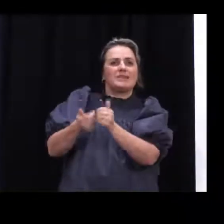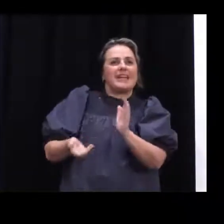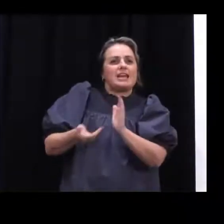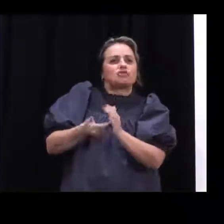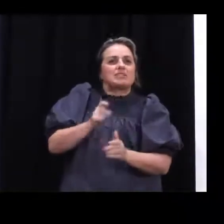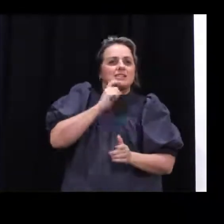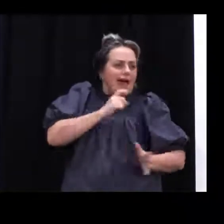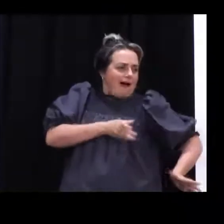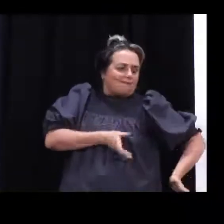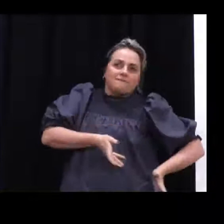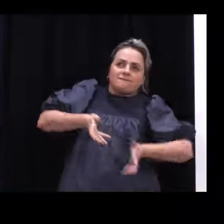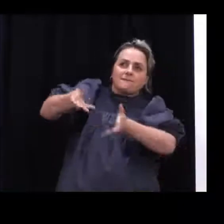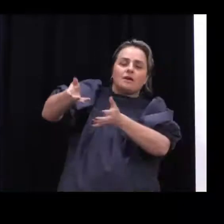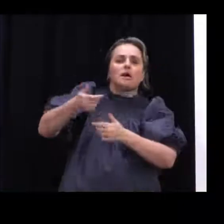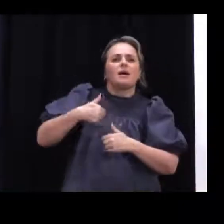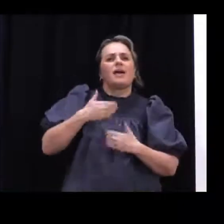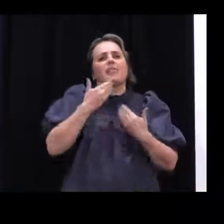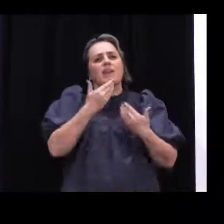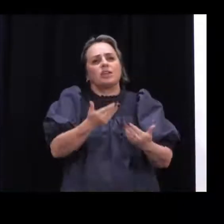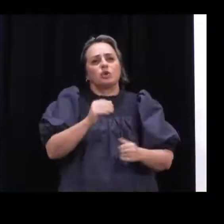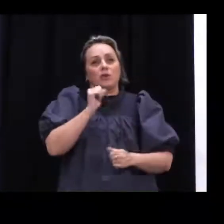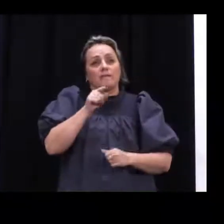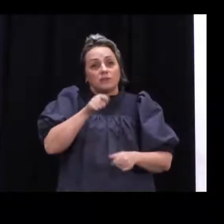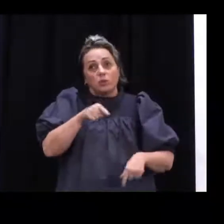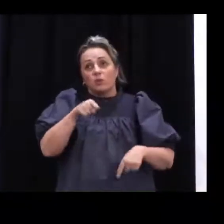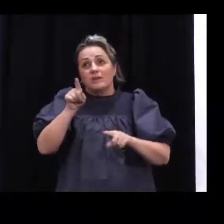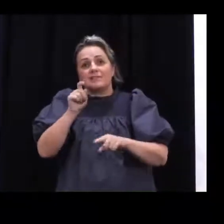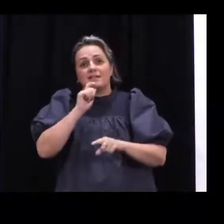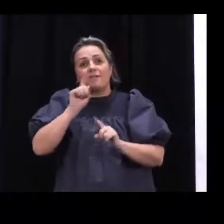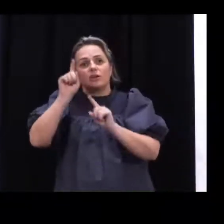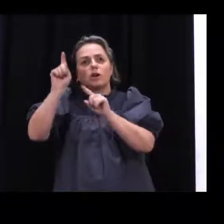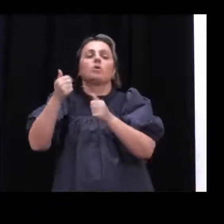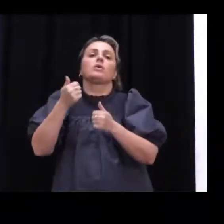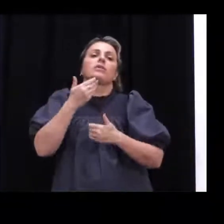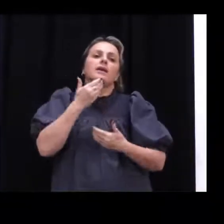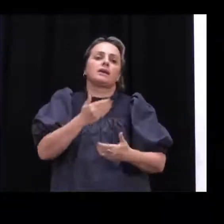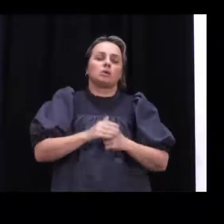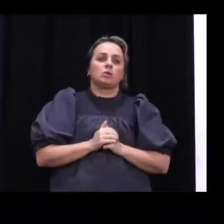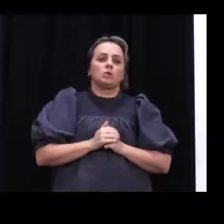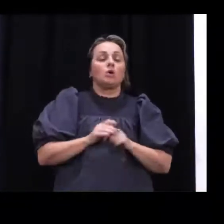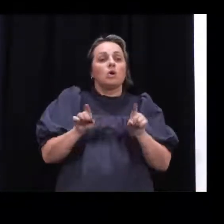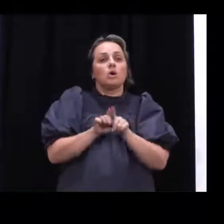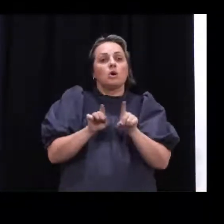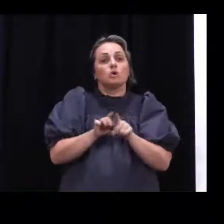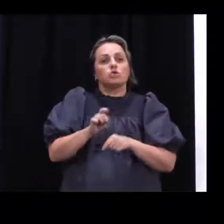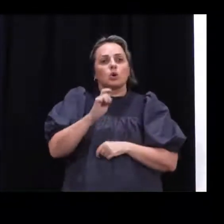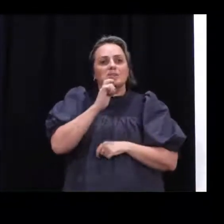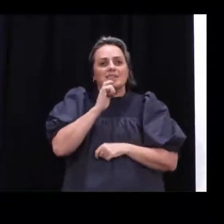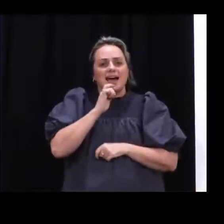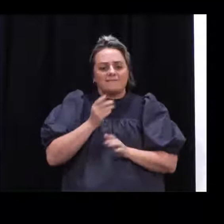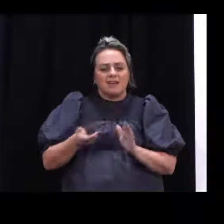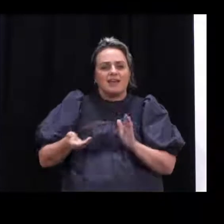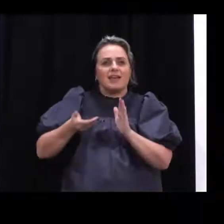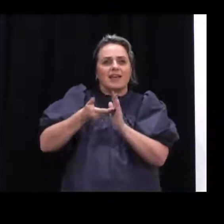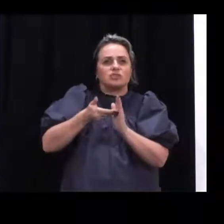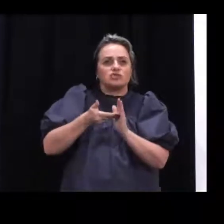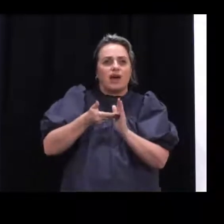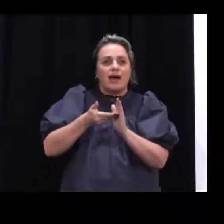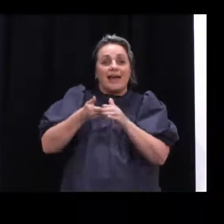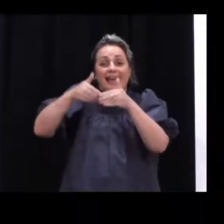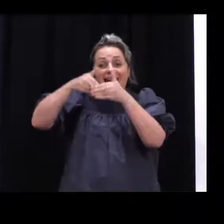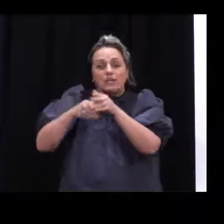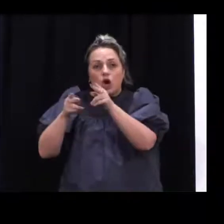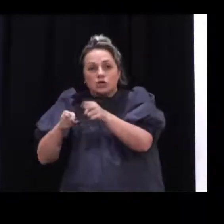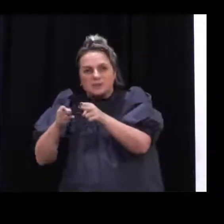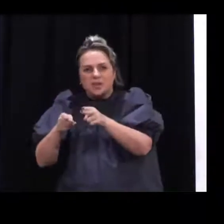thank everybody who has answered the call there. And that includes a number of additional staff to help the frontline response in hospitals,